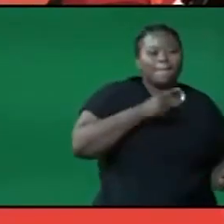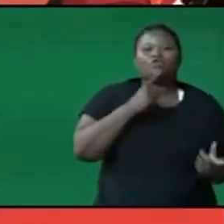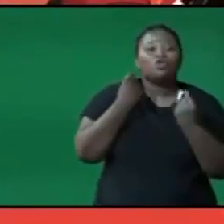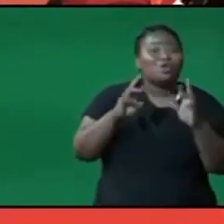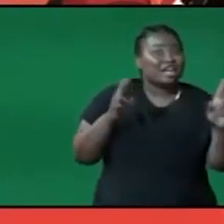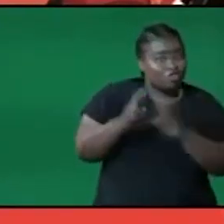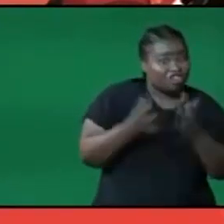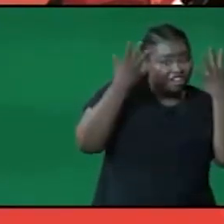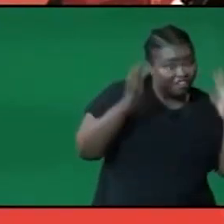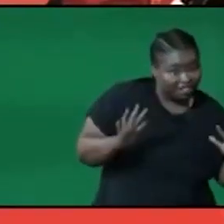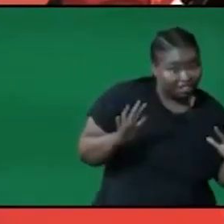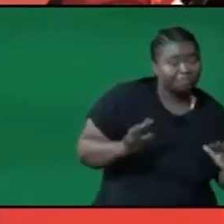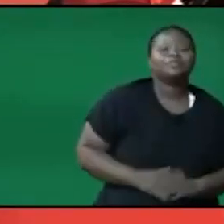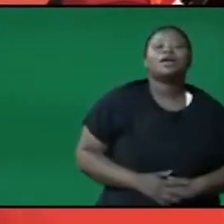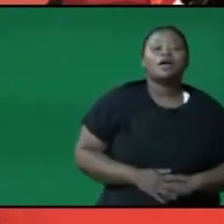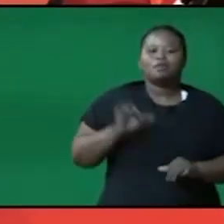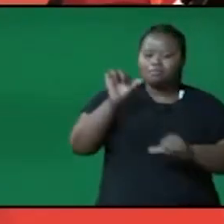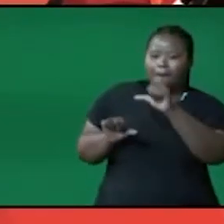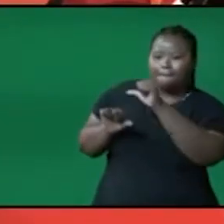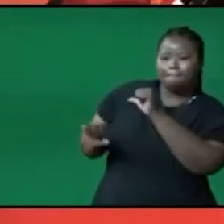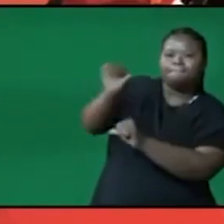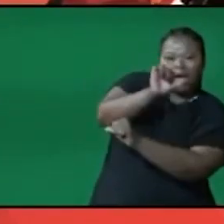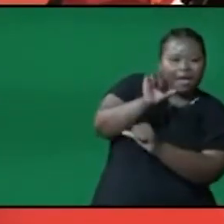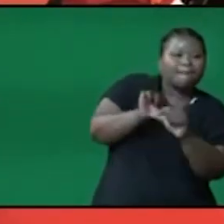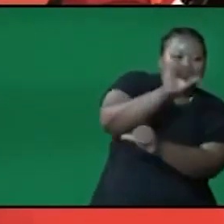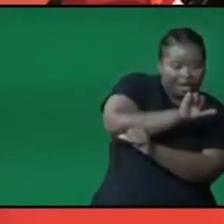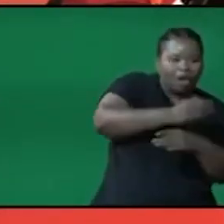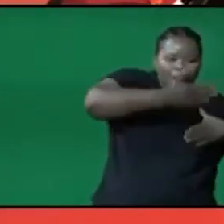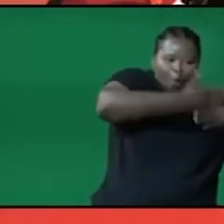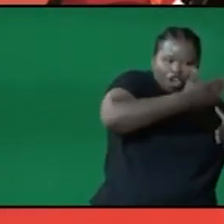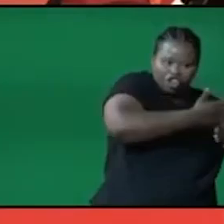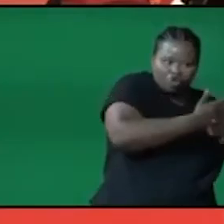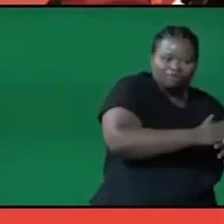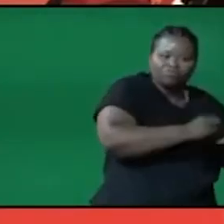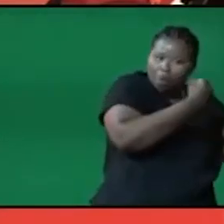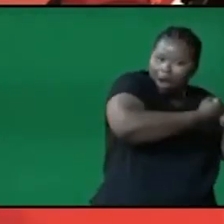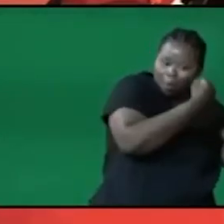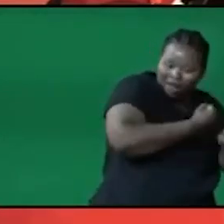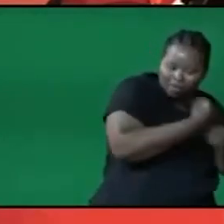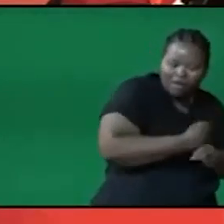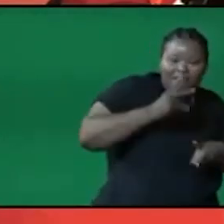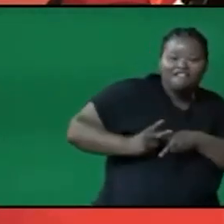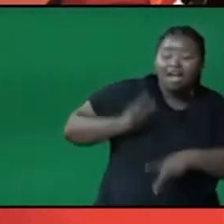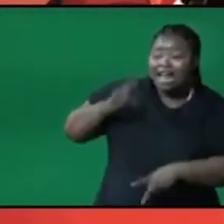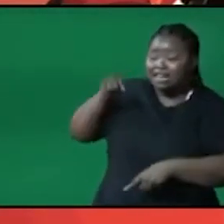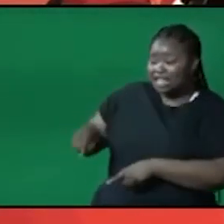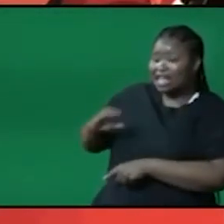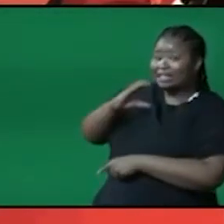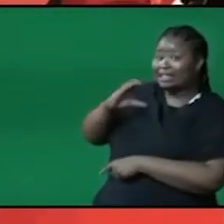resolution. They go back and continue to work as they are until this leadership